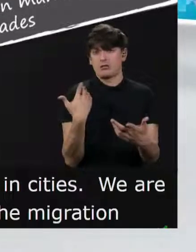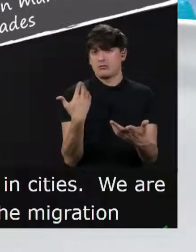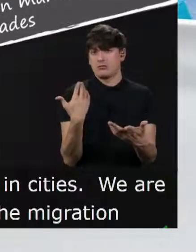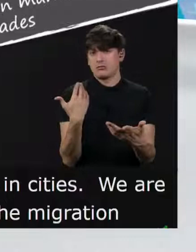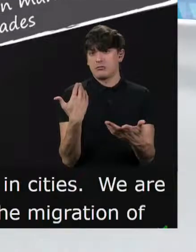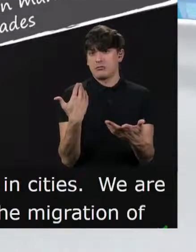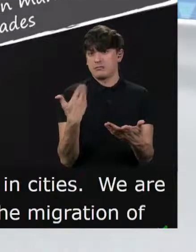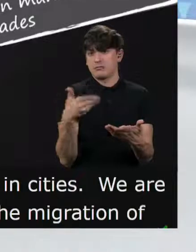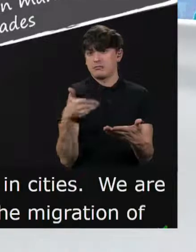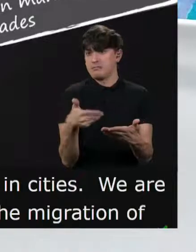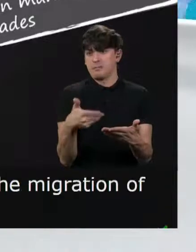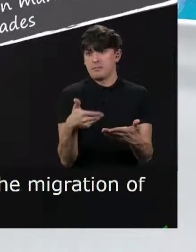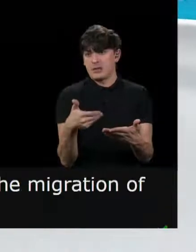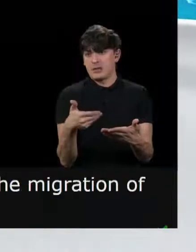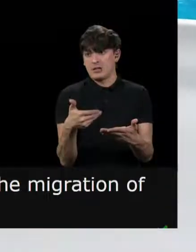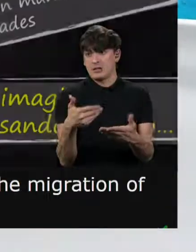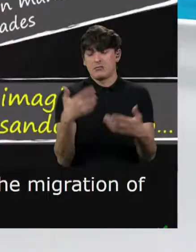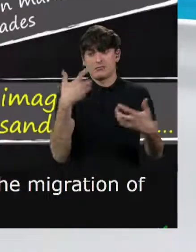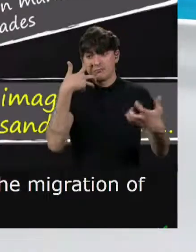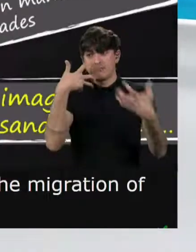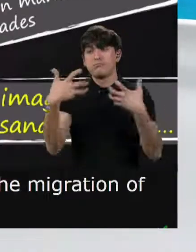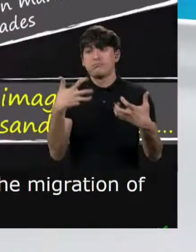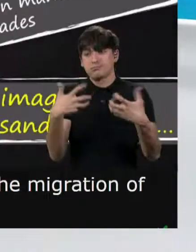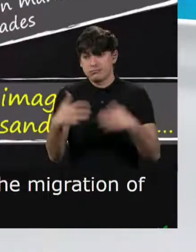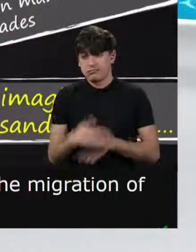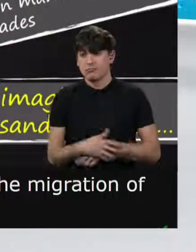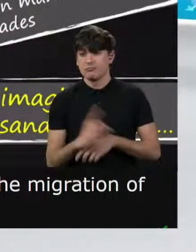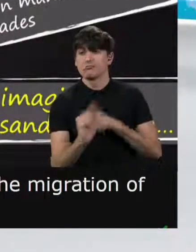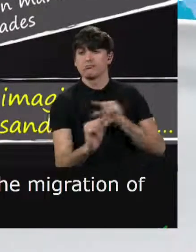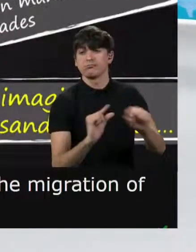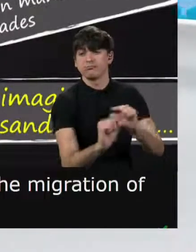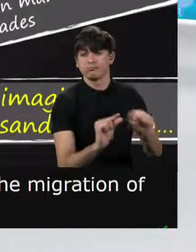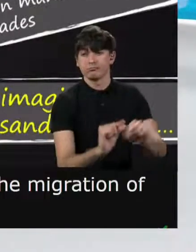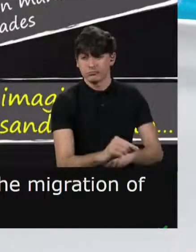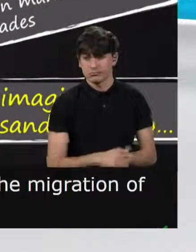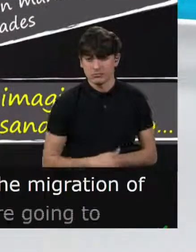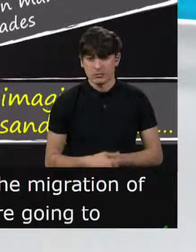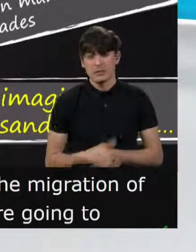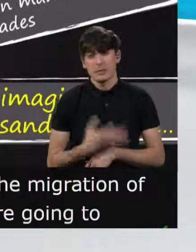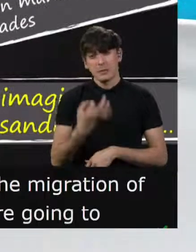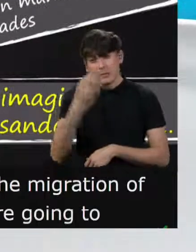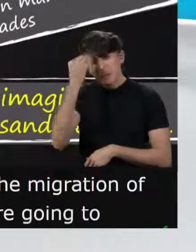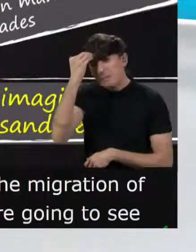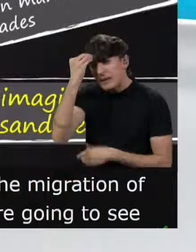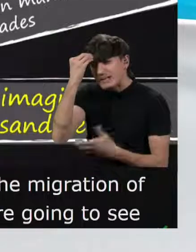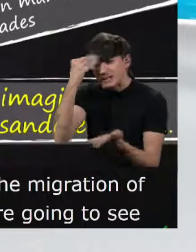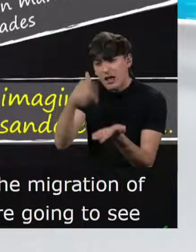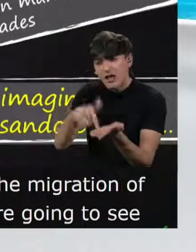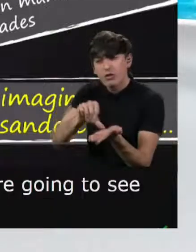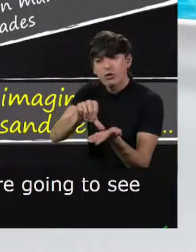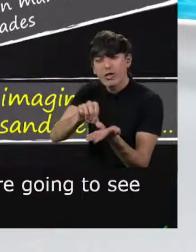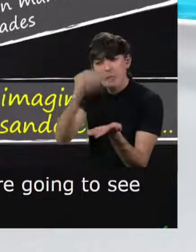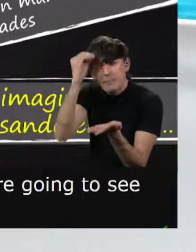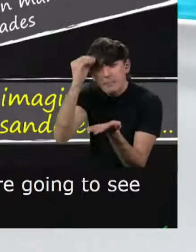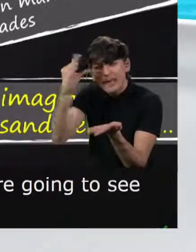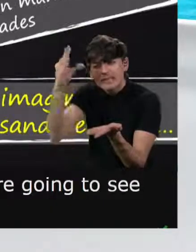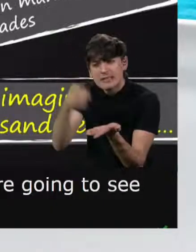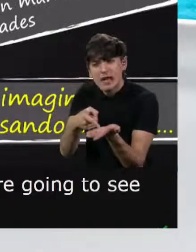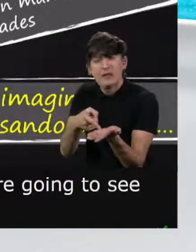towns into the cities, and we are going to see this even more often in the next few years.